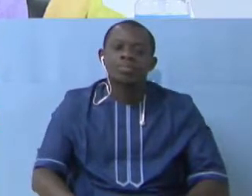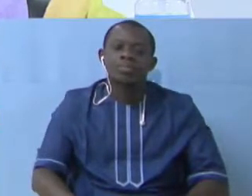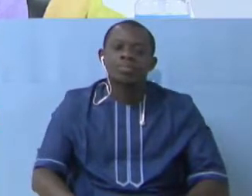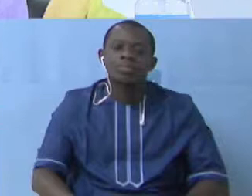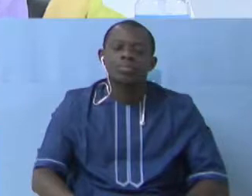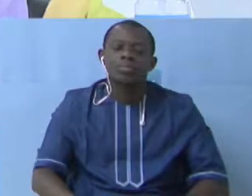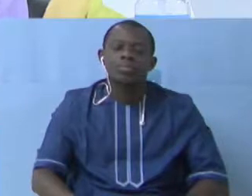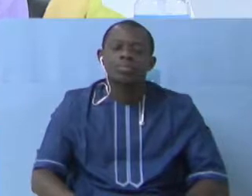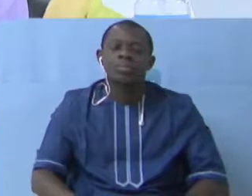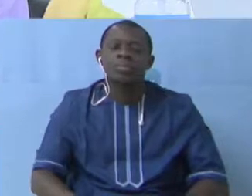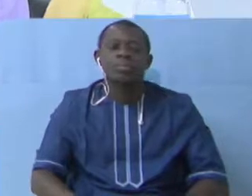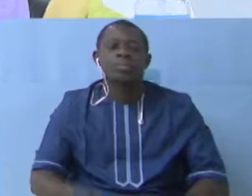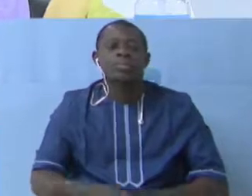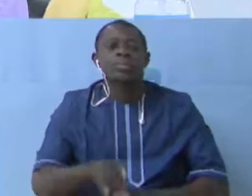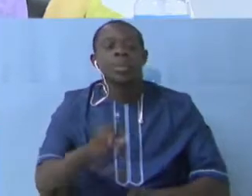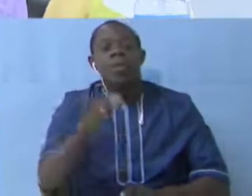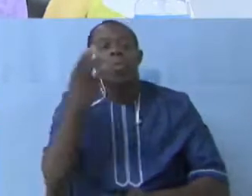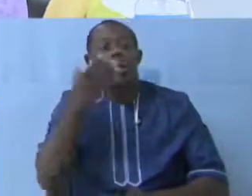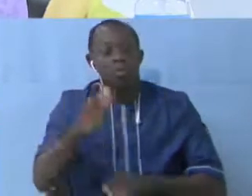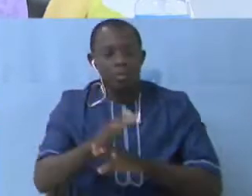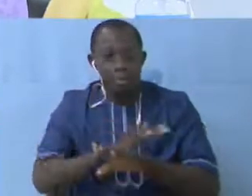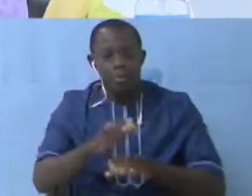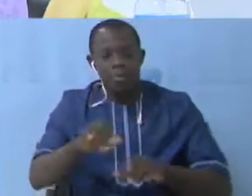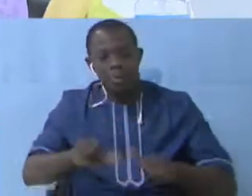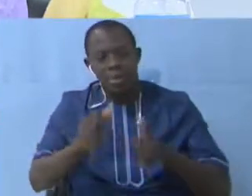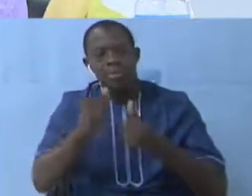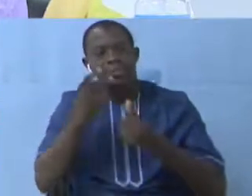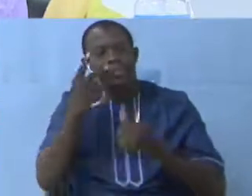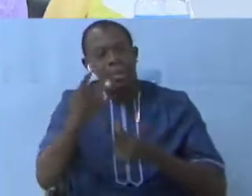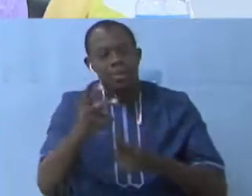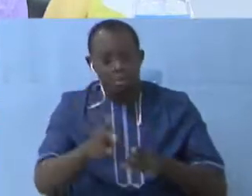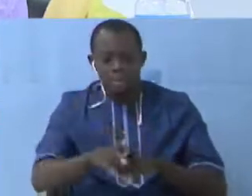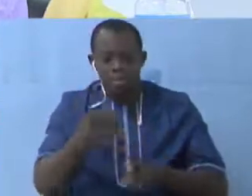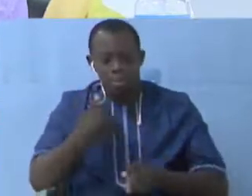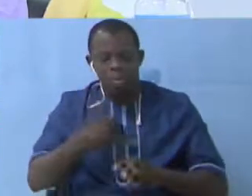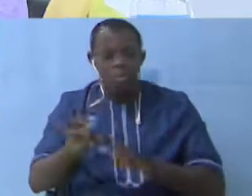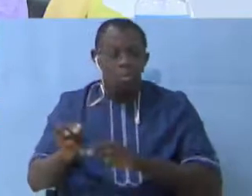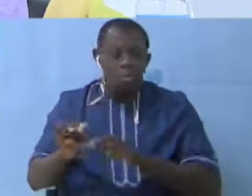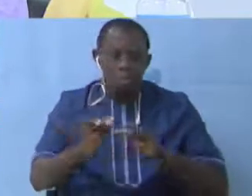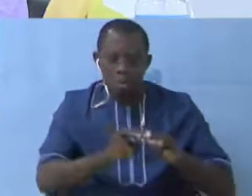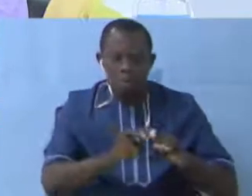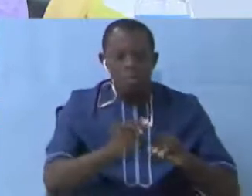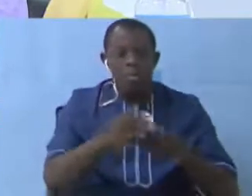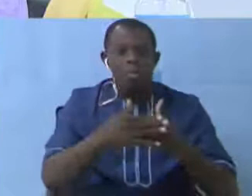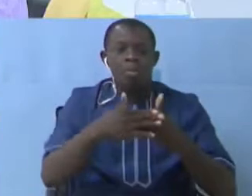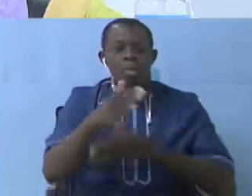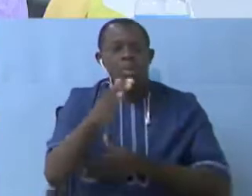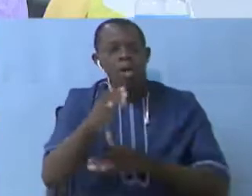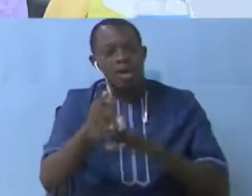So that's when we started to see that they were moving towards more kind of